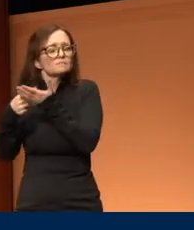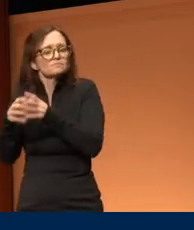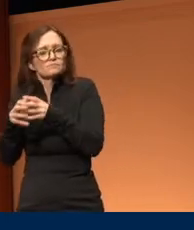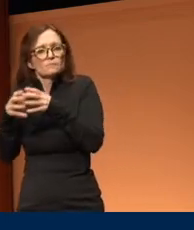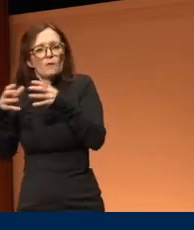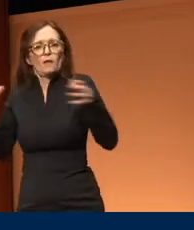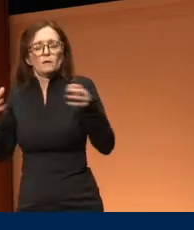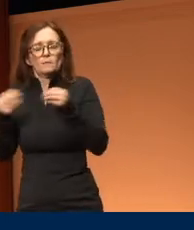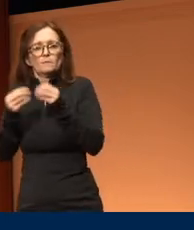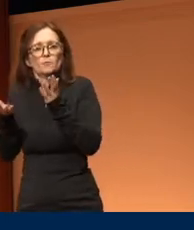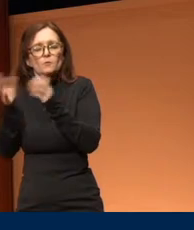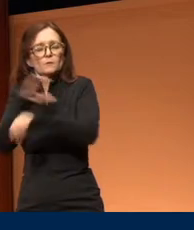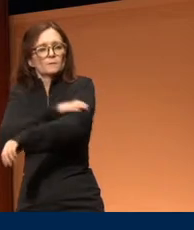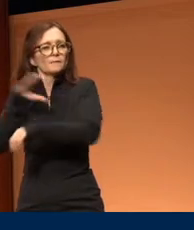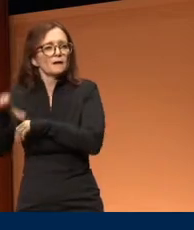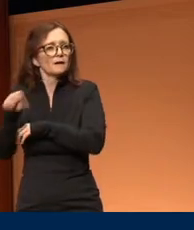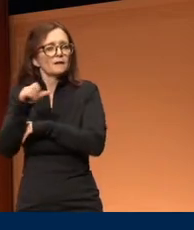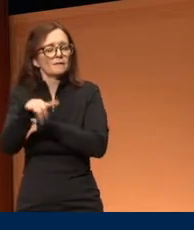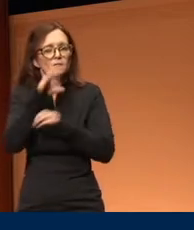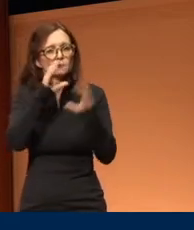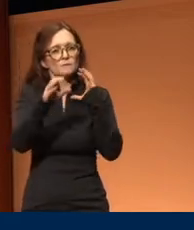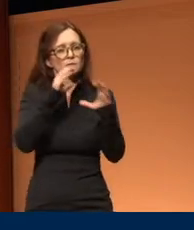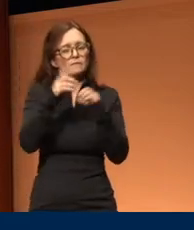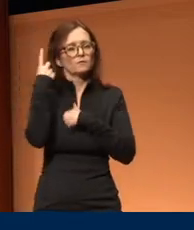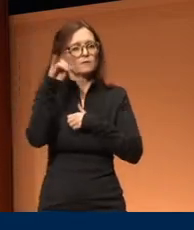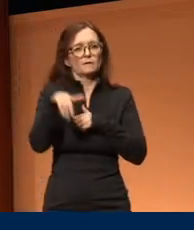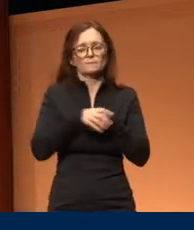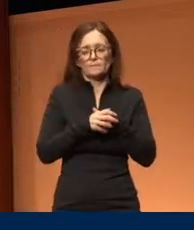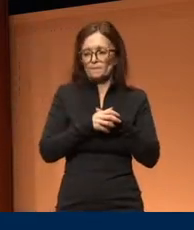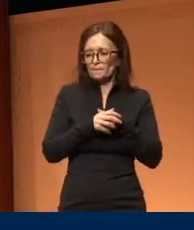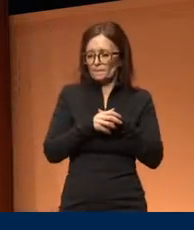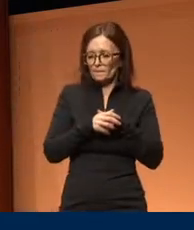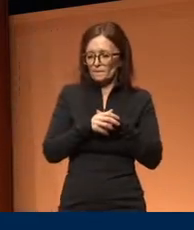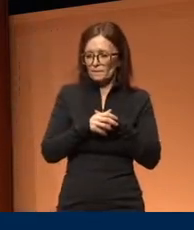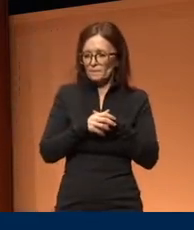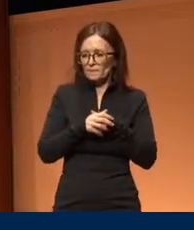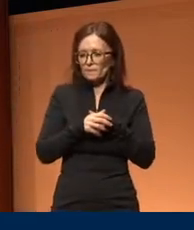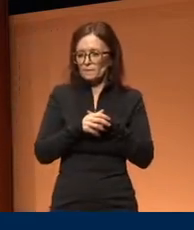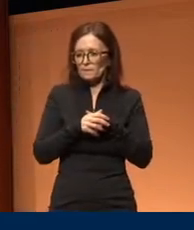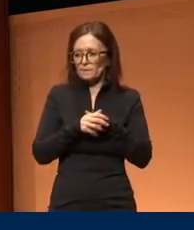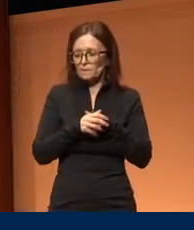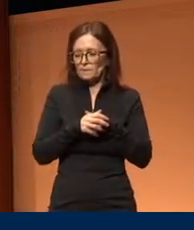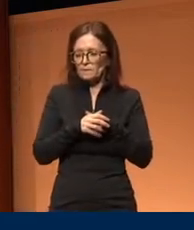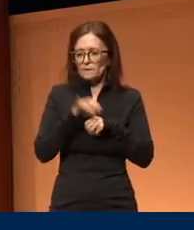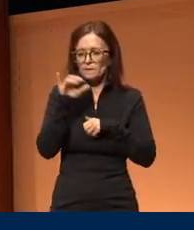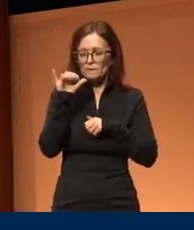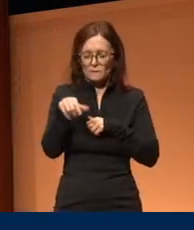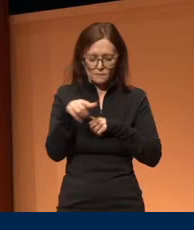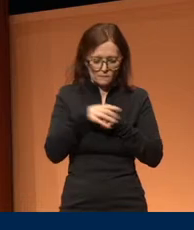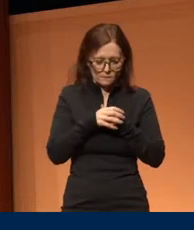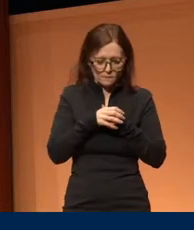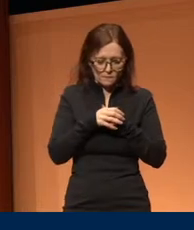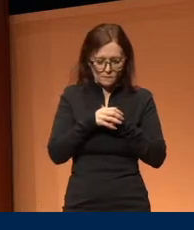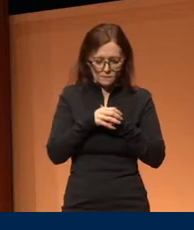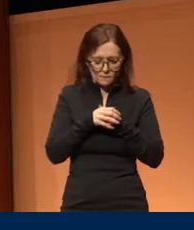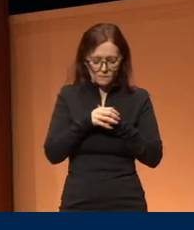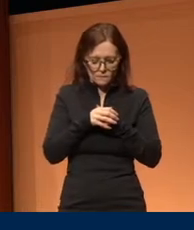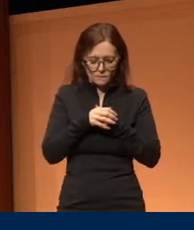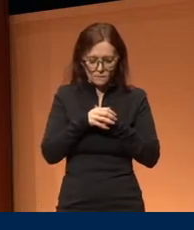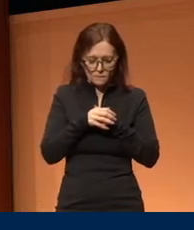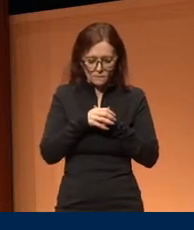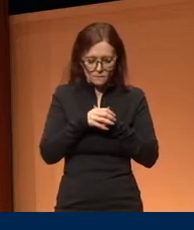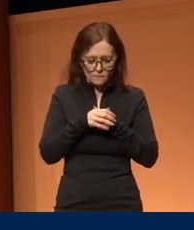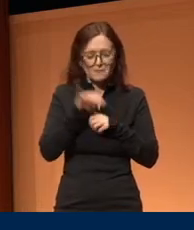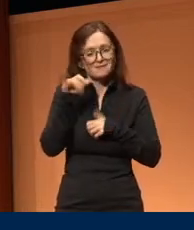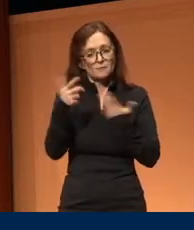So that was all good. That was all epistemically beneficial in some ways. It did come at the expense of, and that's something I figured out recently, it did come